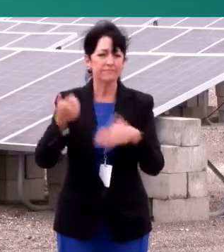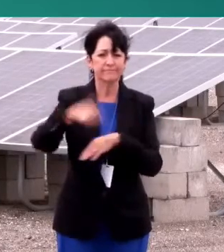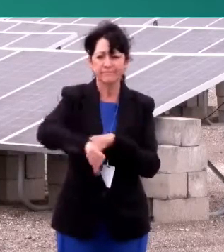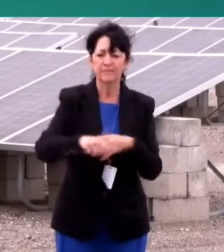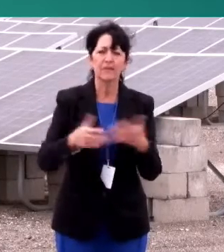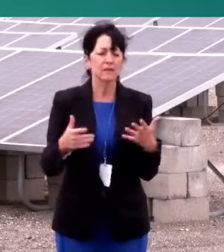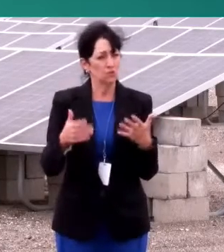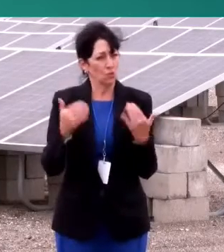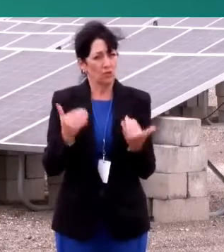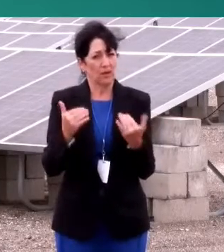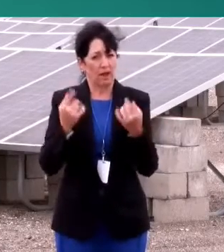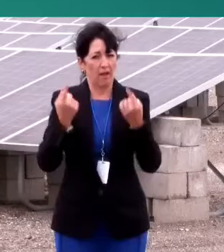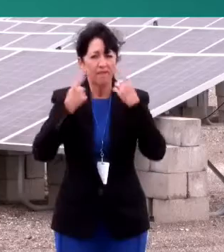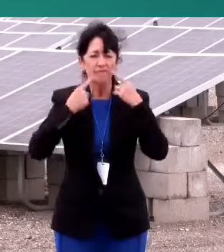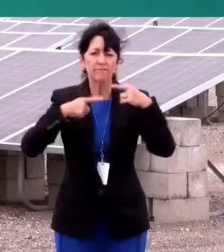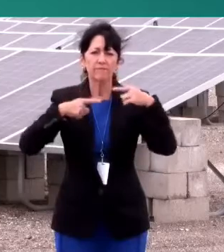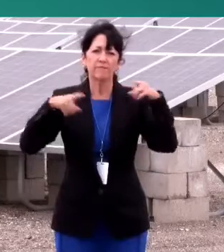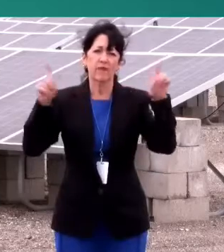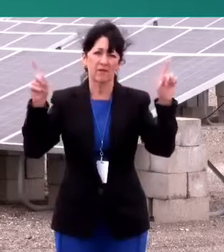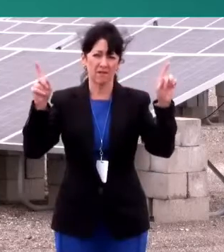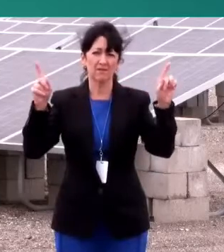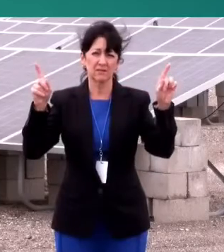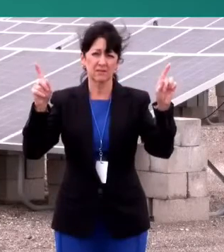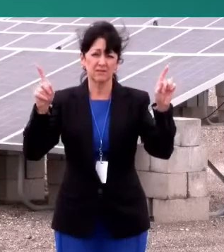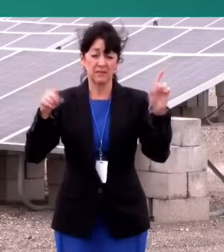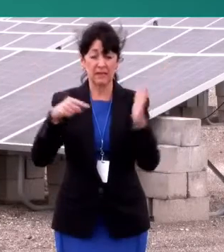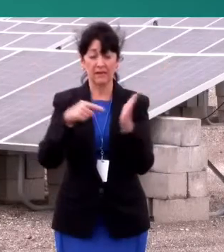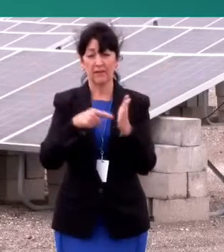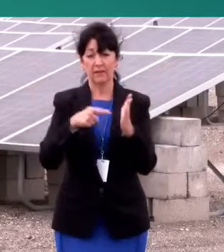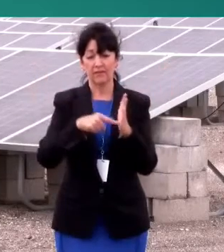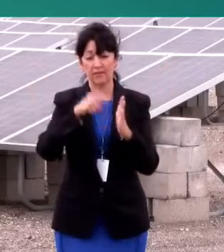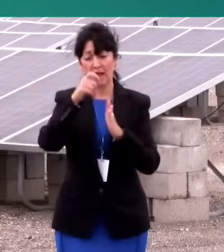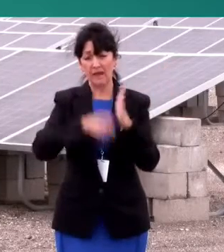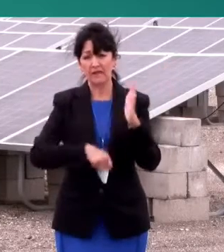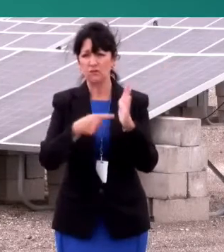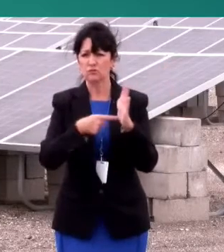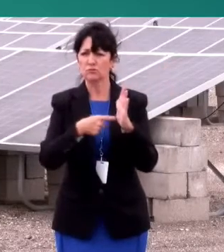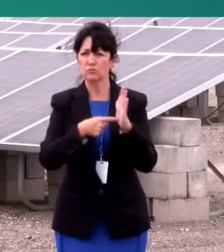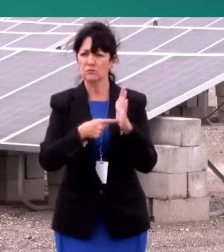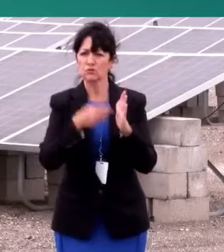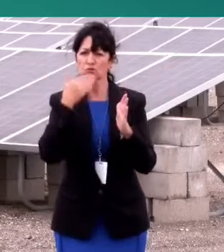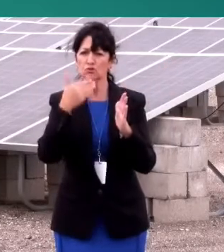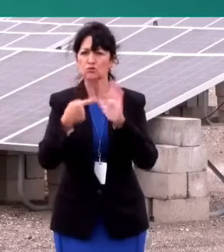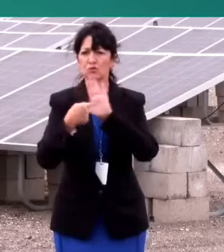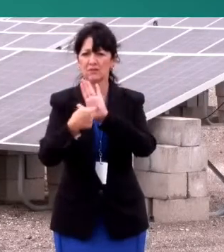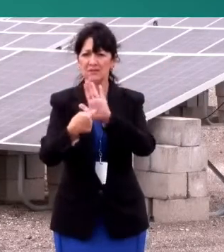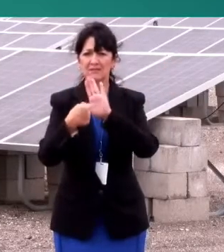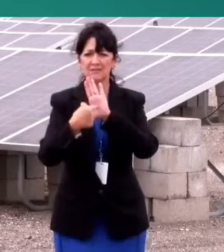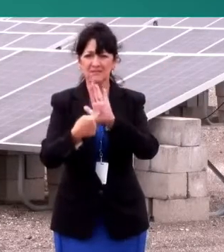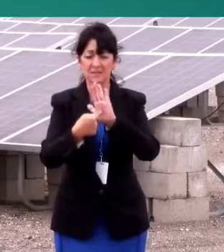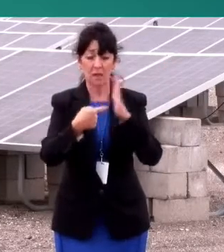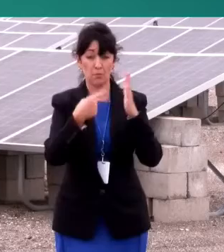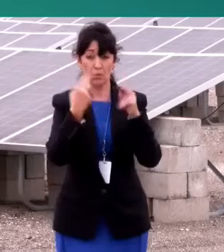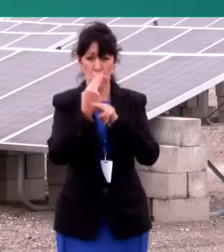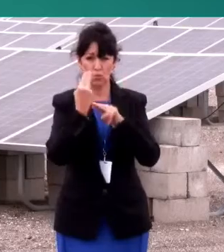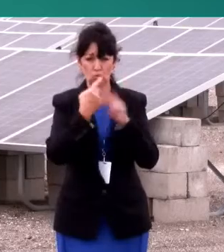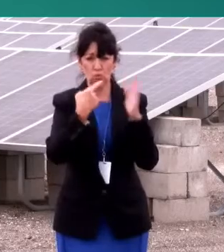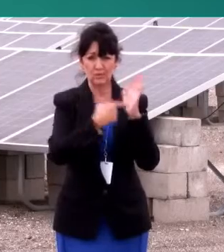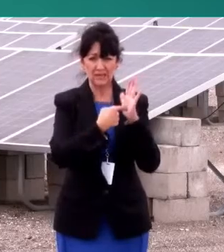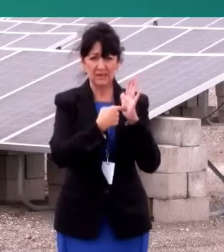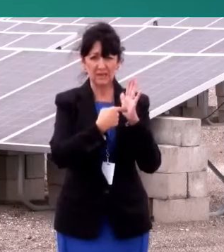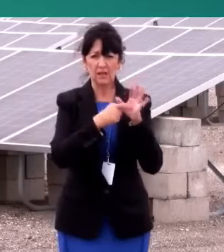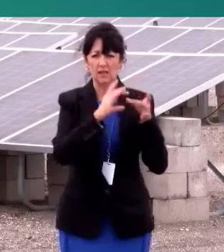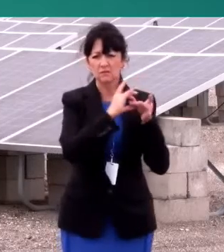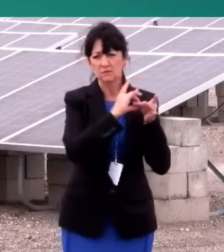of legislation for how to build a community solar program that guarantees benefits